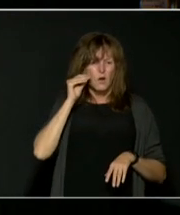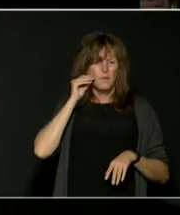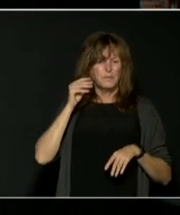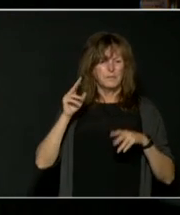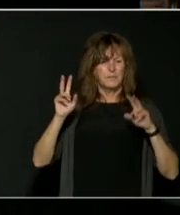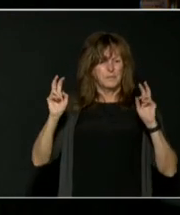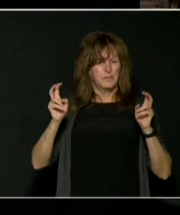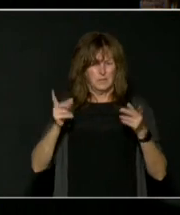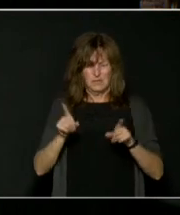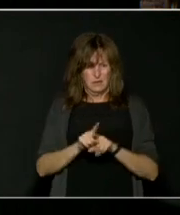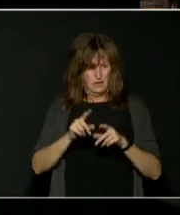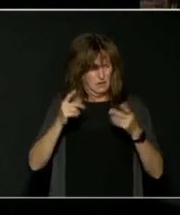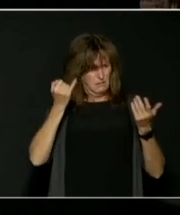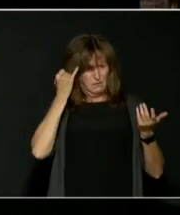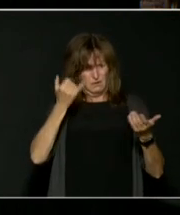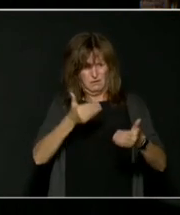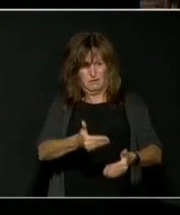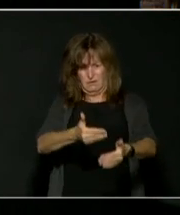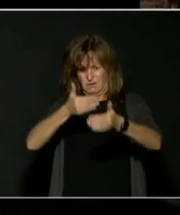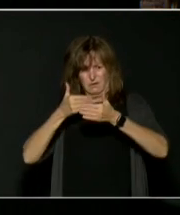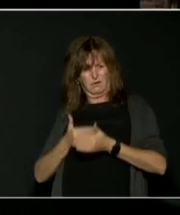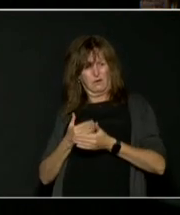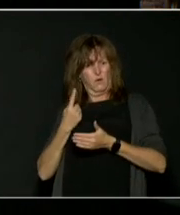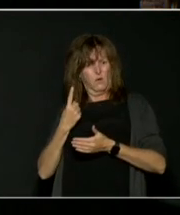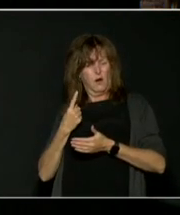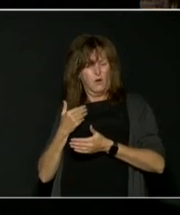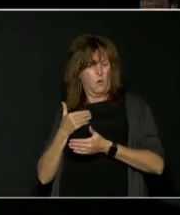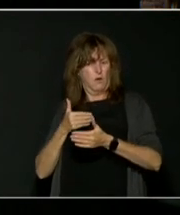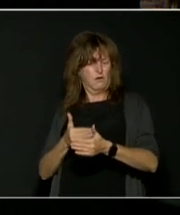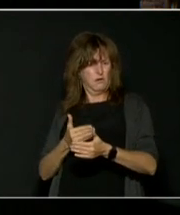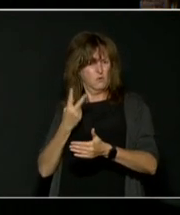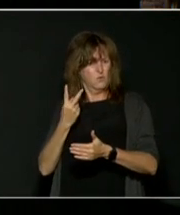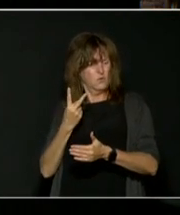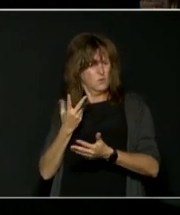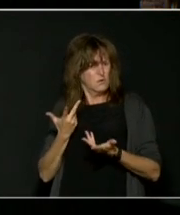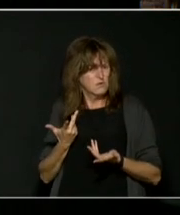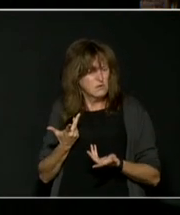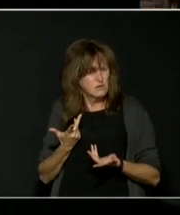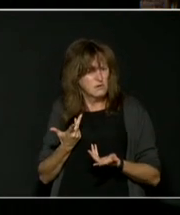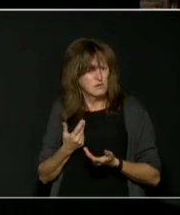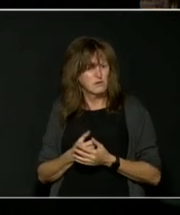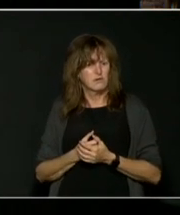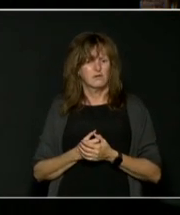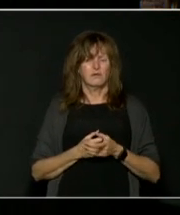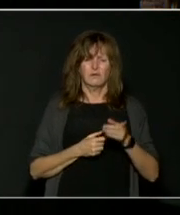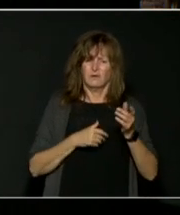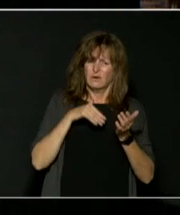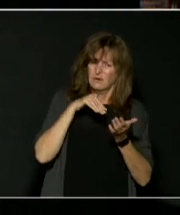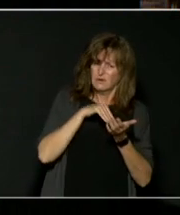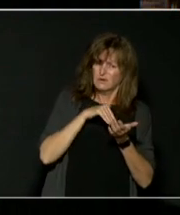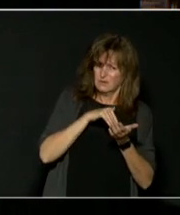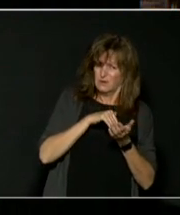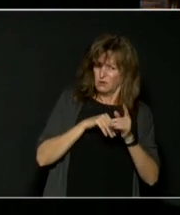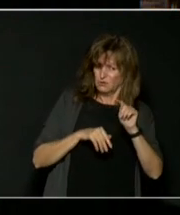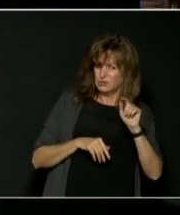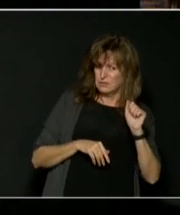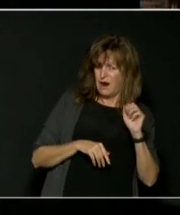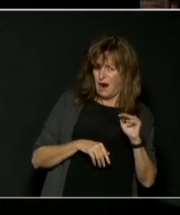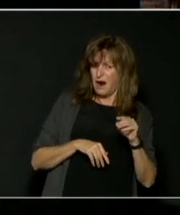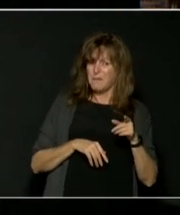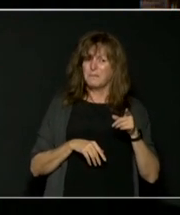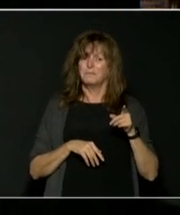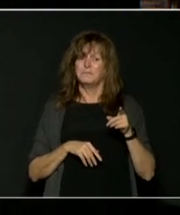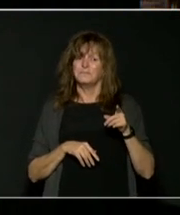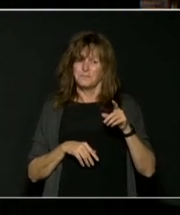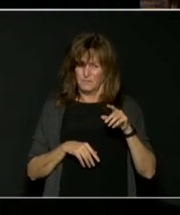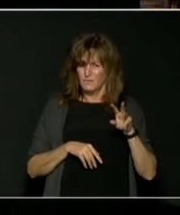2 where we were back in the spring. Dr. Tam and the World Health Organization